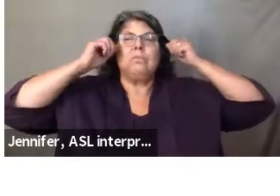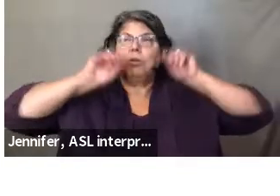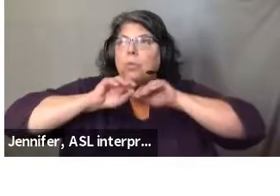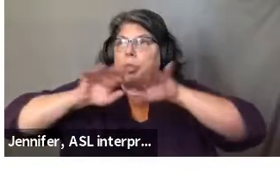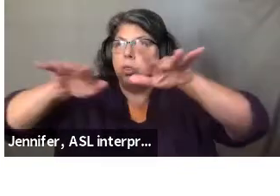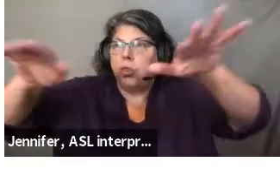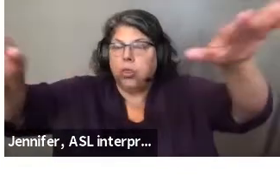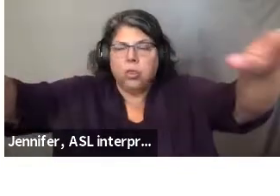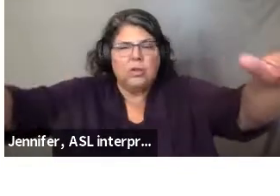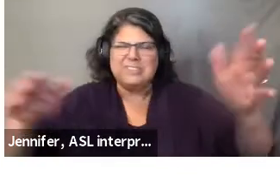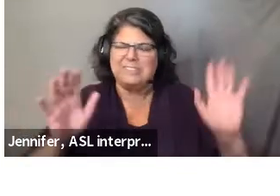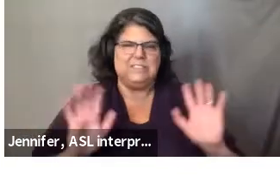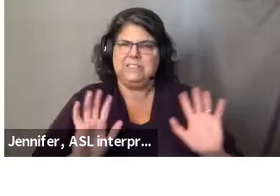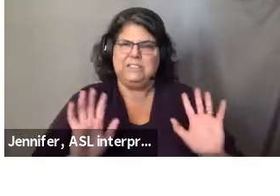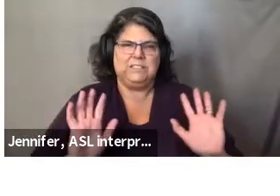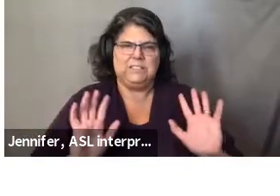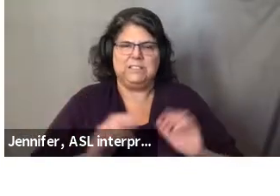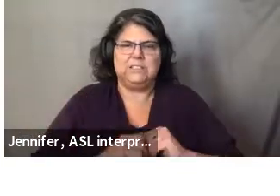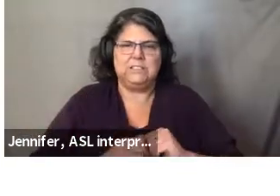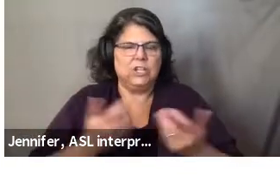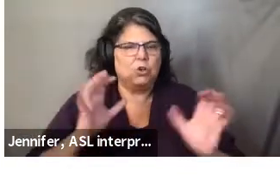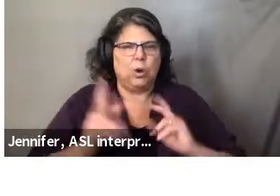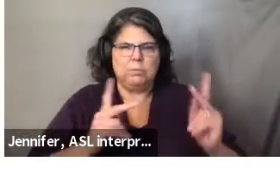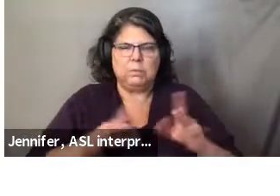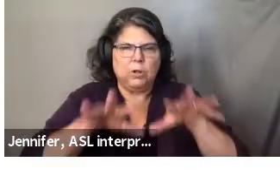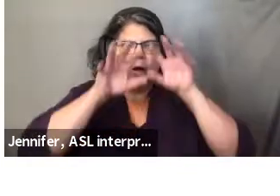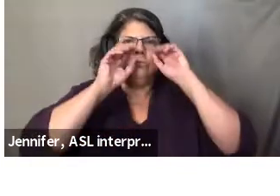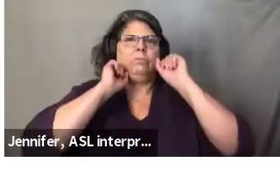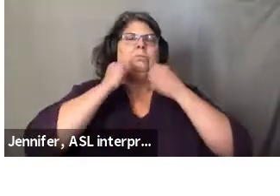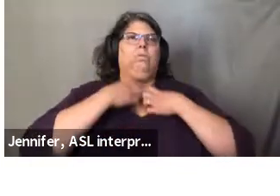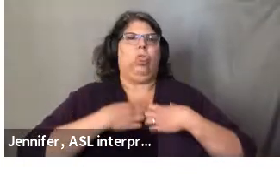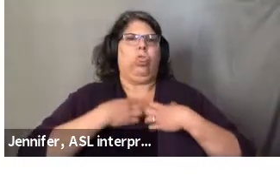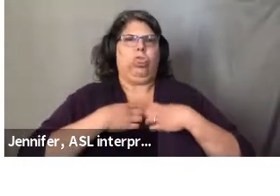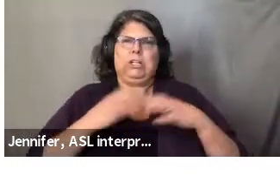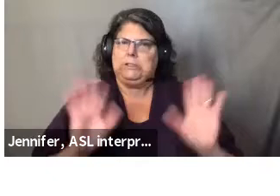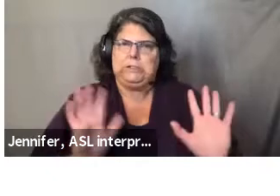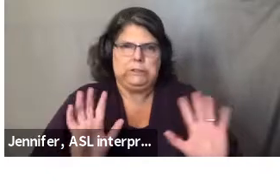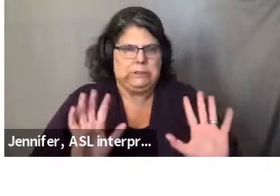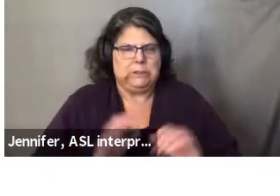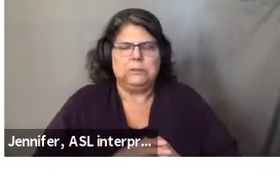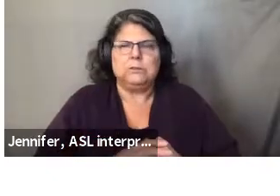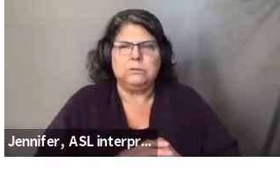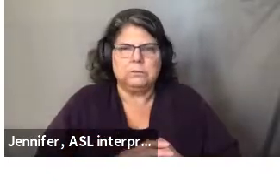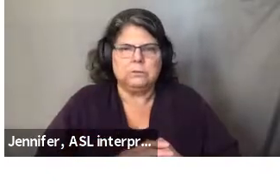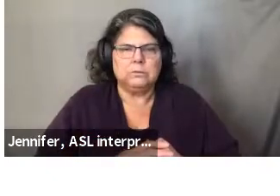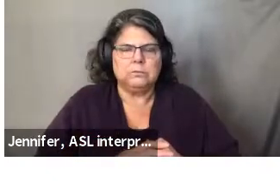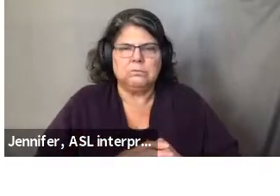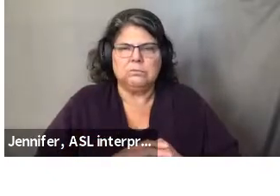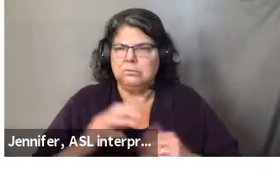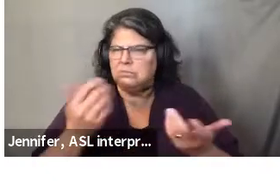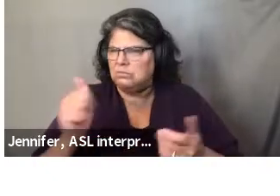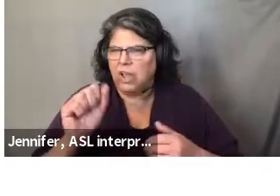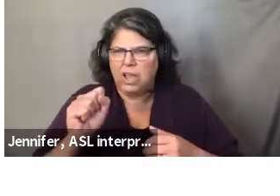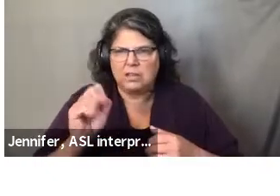into the workers' lungs and stuff. And also same thing for the asbestos assessment